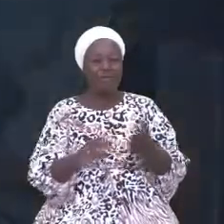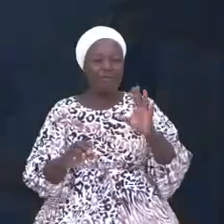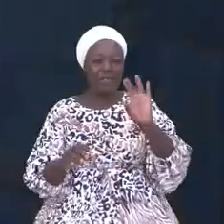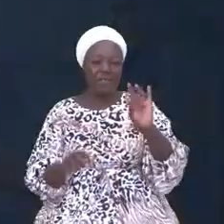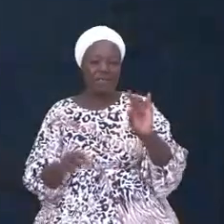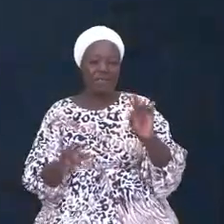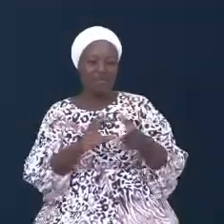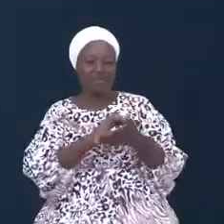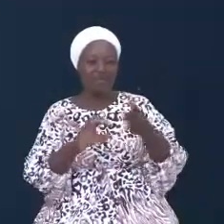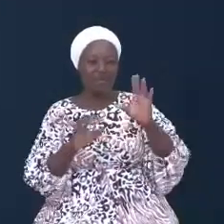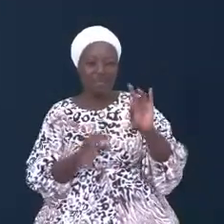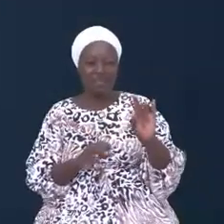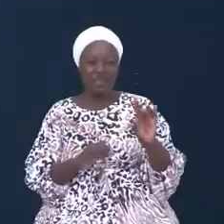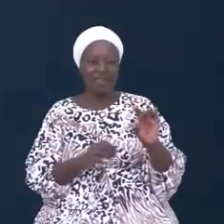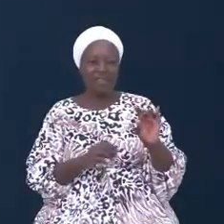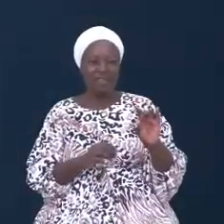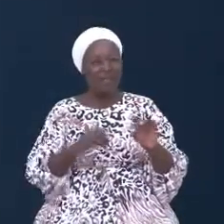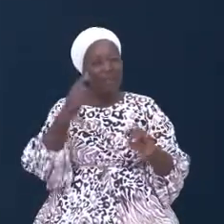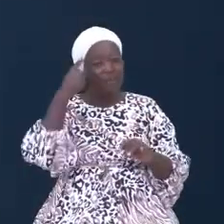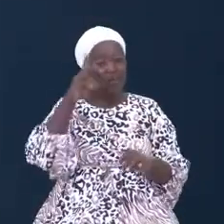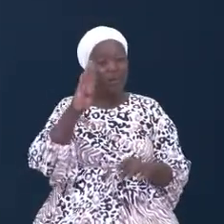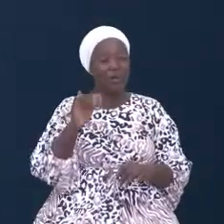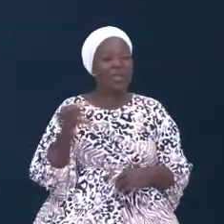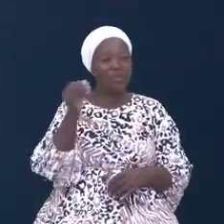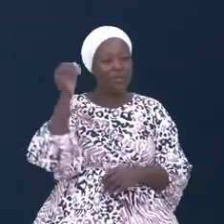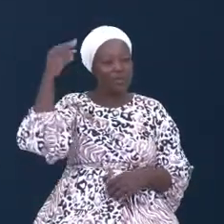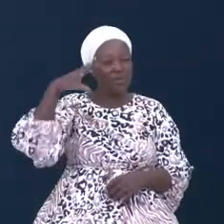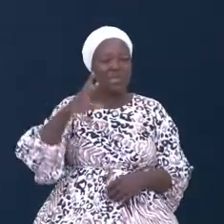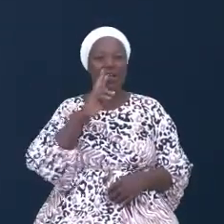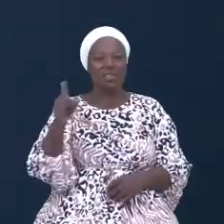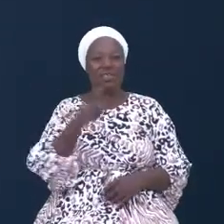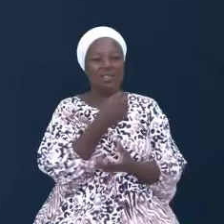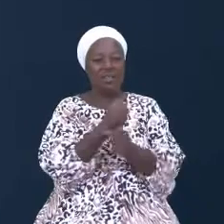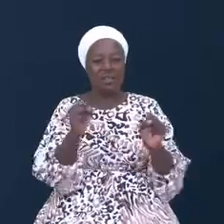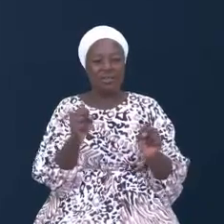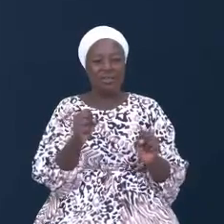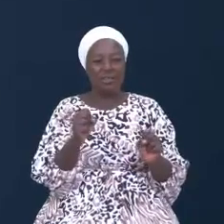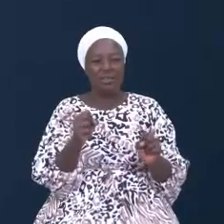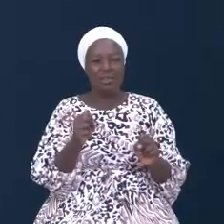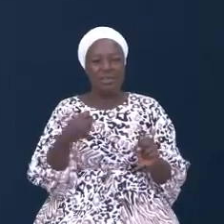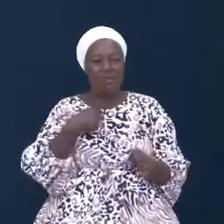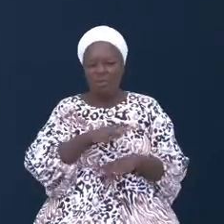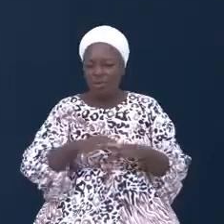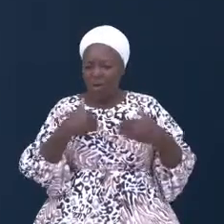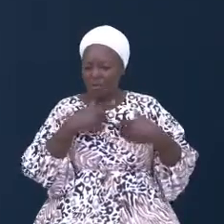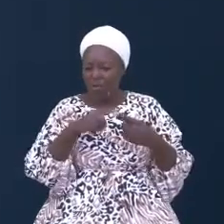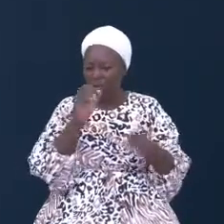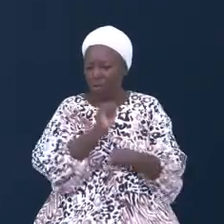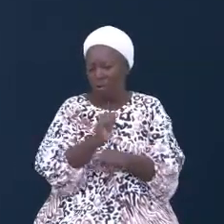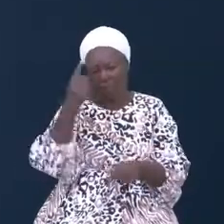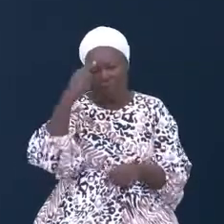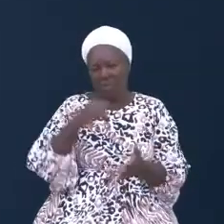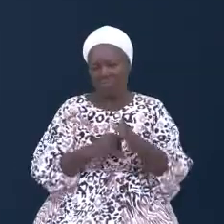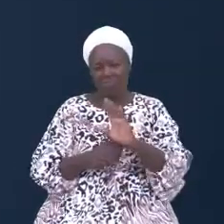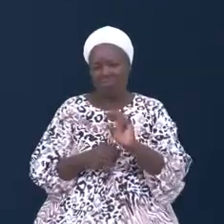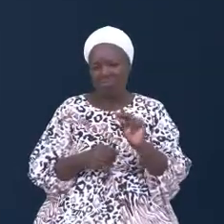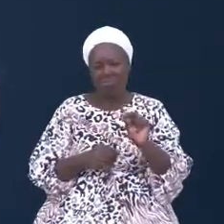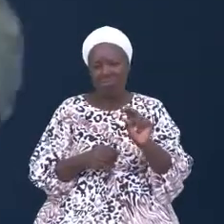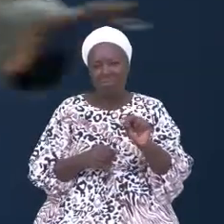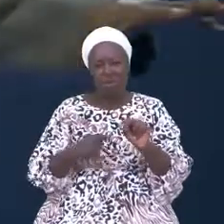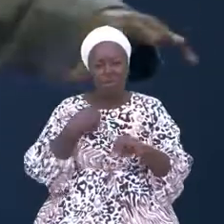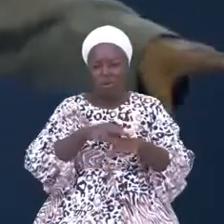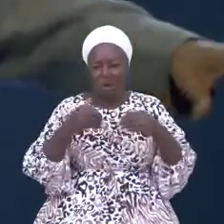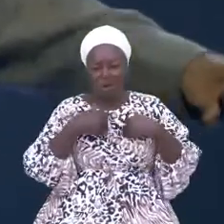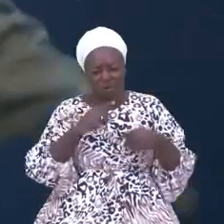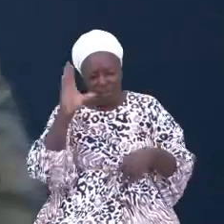It says in verse 8, for by grace are you saved. We don't have to walk for it. We don't have to search for it.